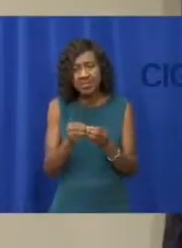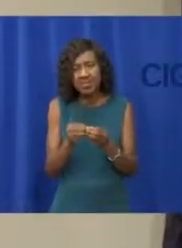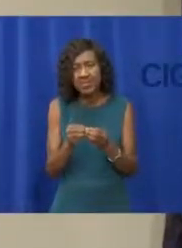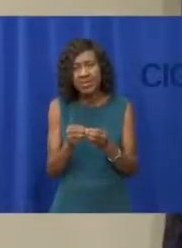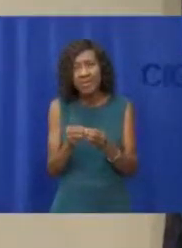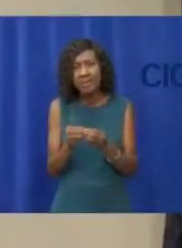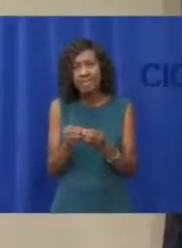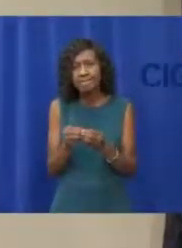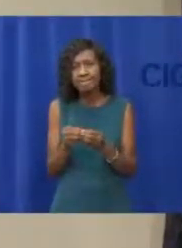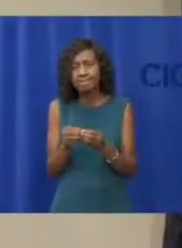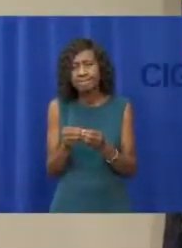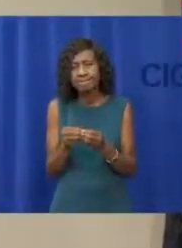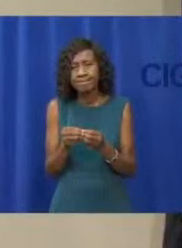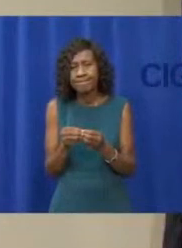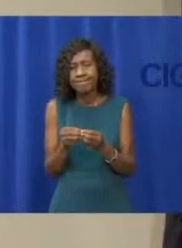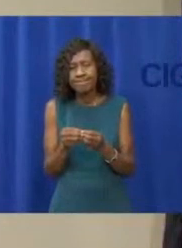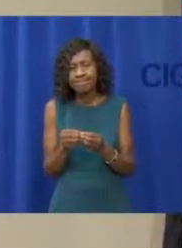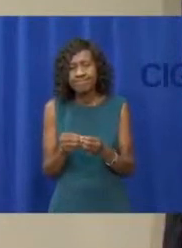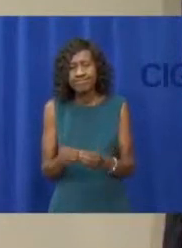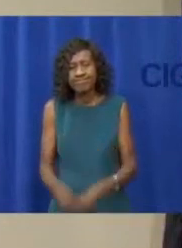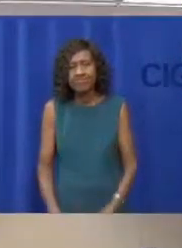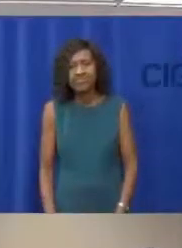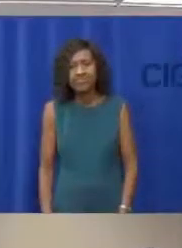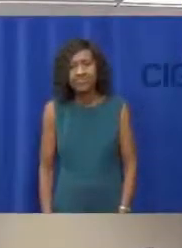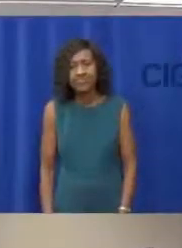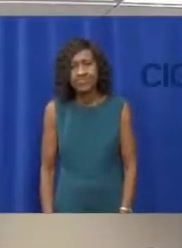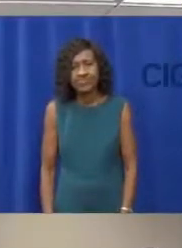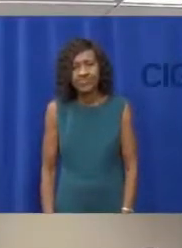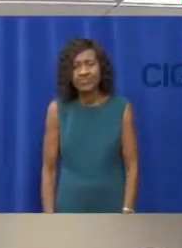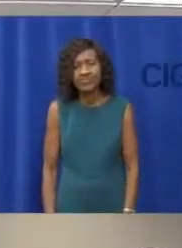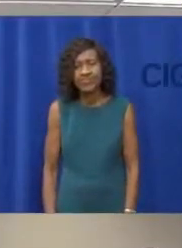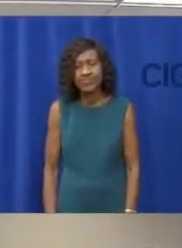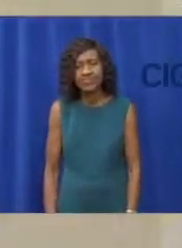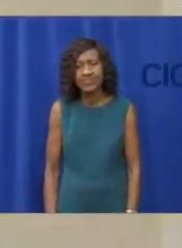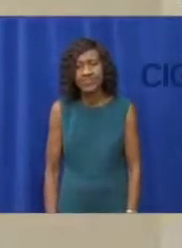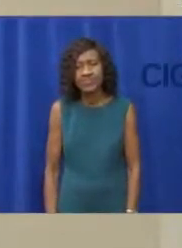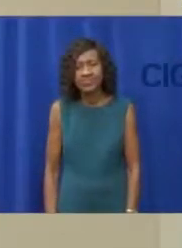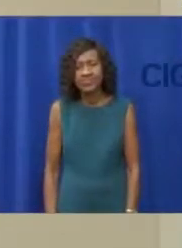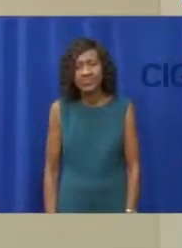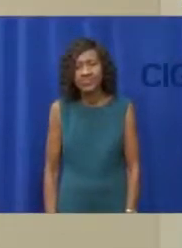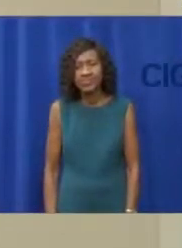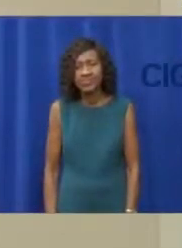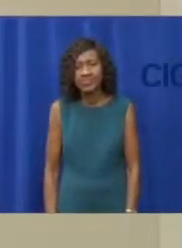is the window that this flight will happen. Okay, thank you for that update, Governor.